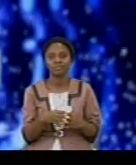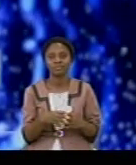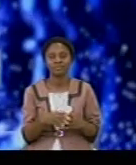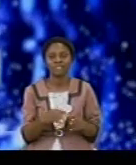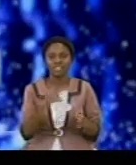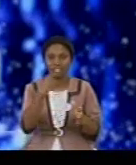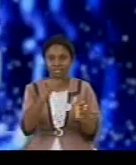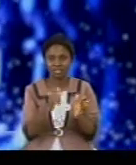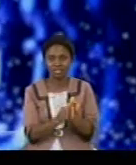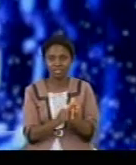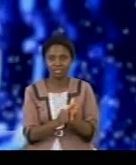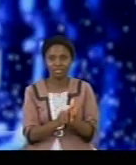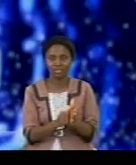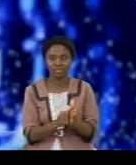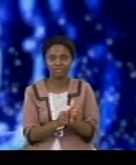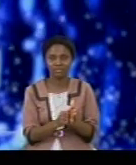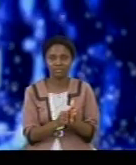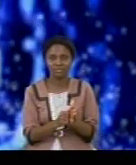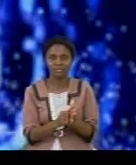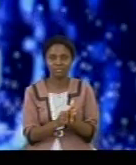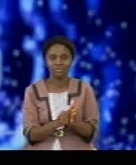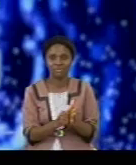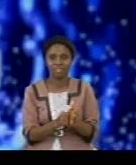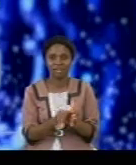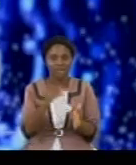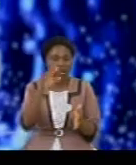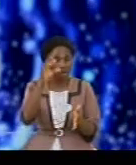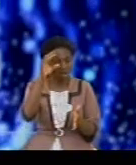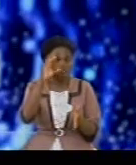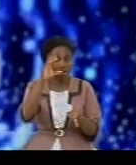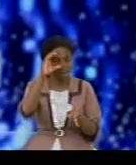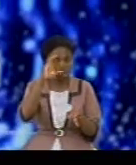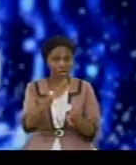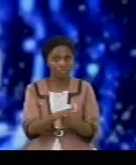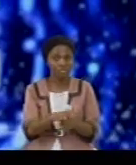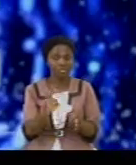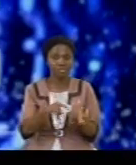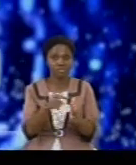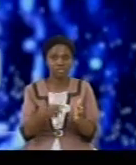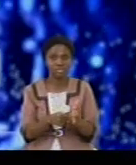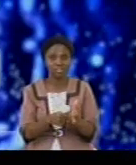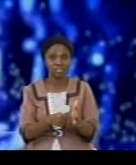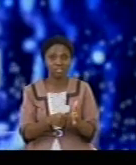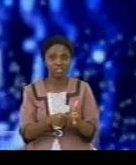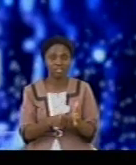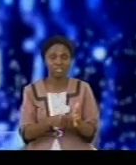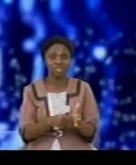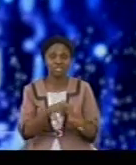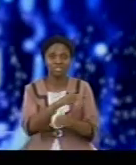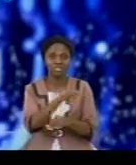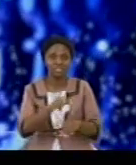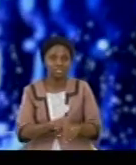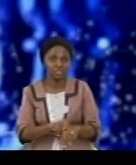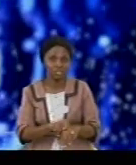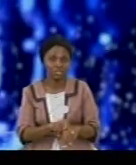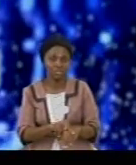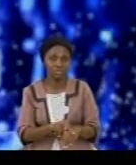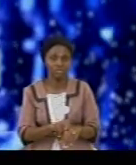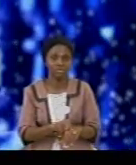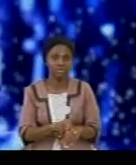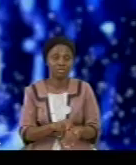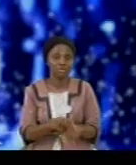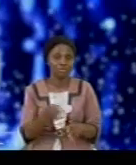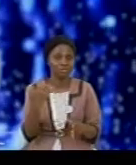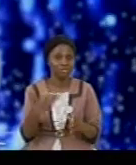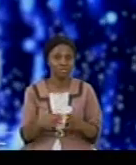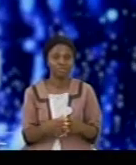coming out of this style of living, coming out of this nature, coming out of this kind of life before one can be admitted